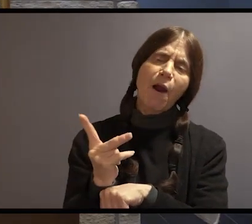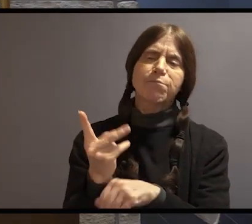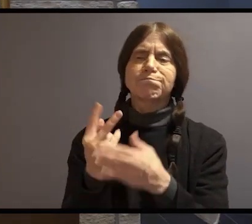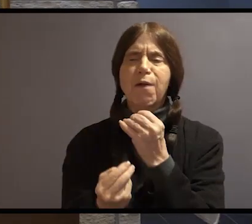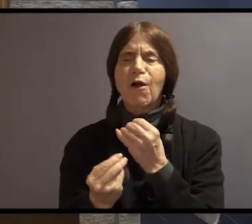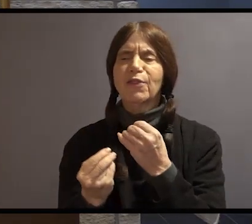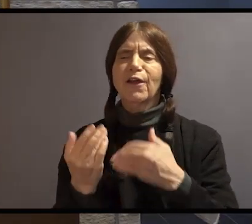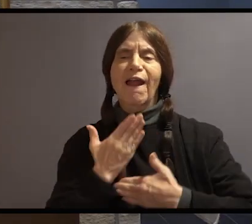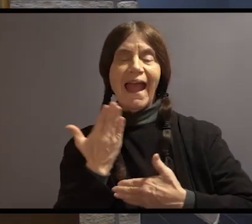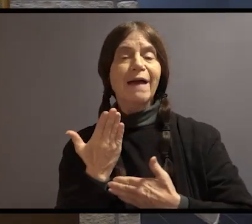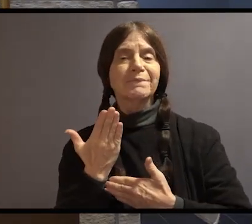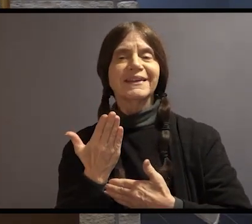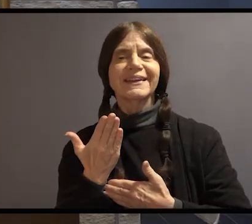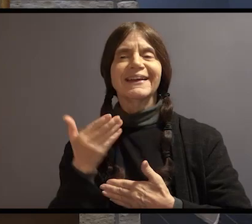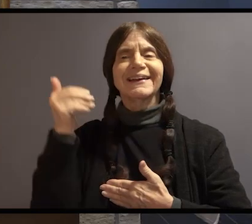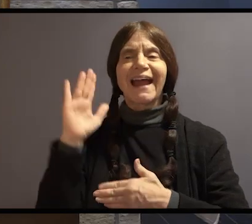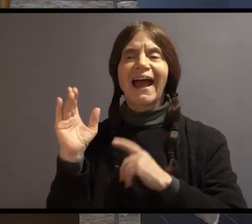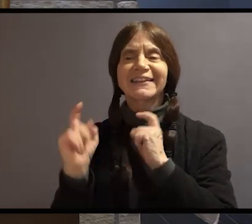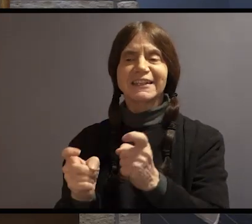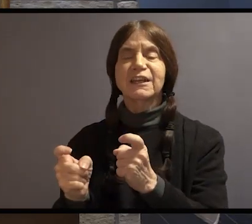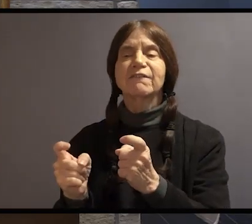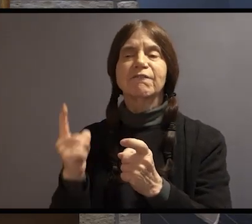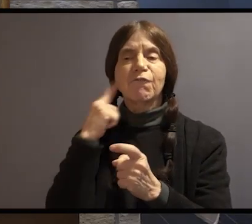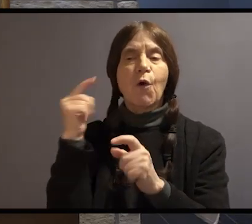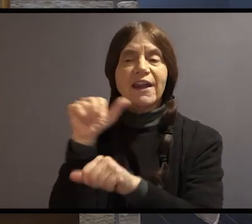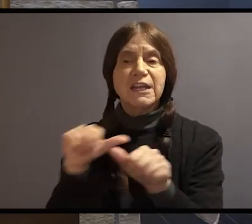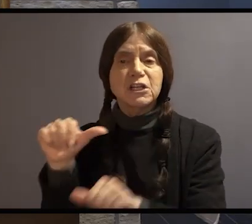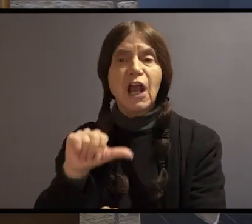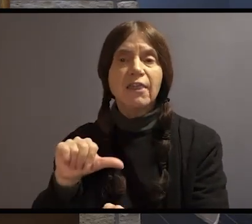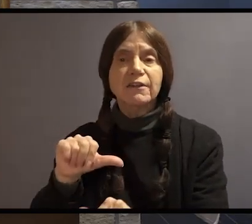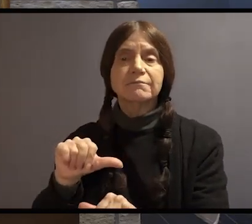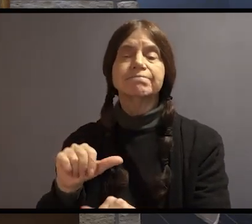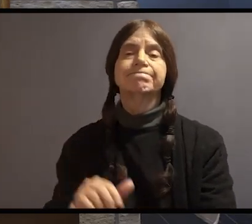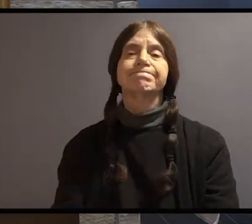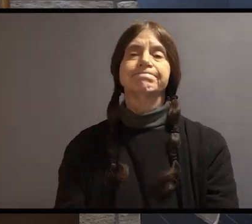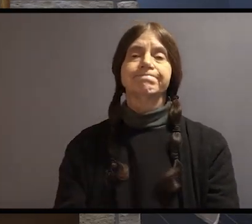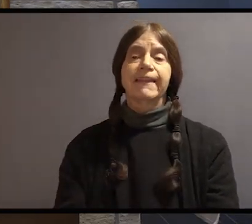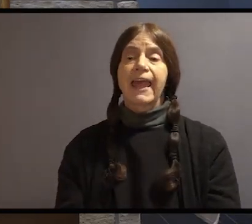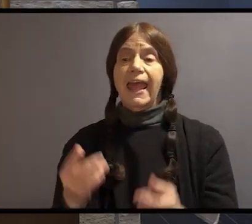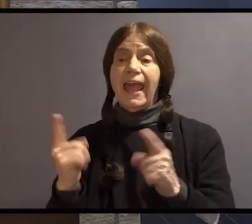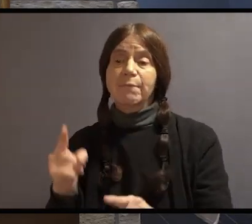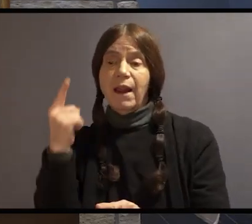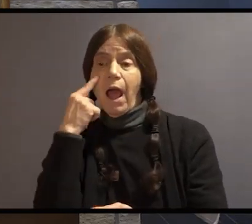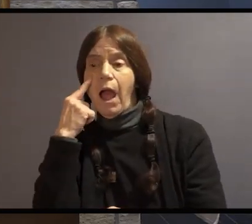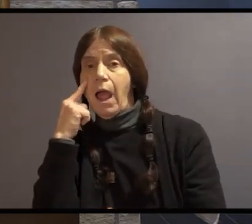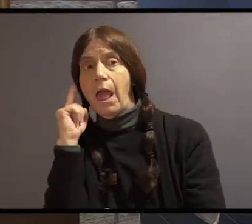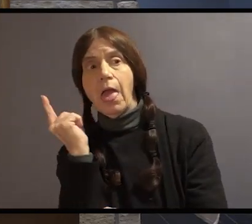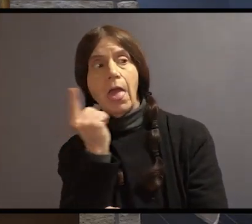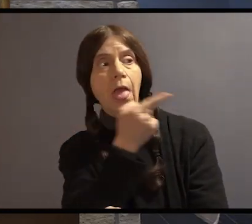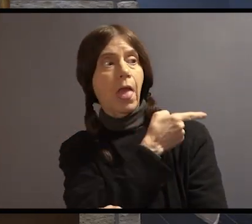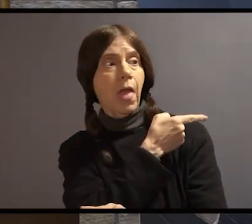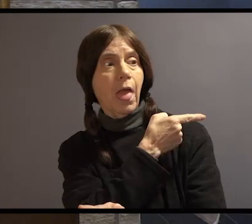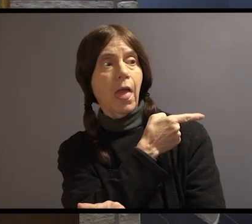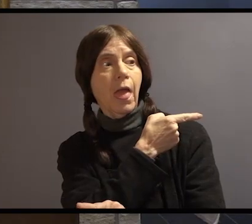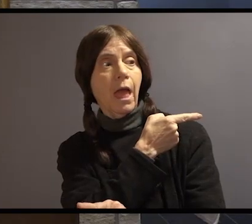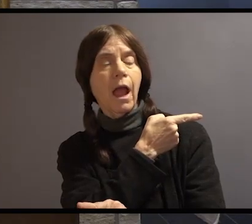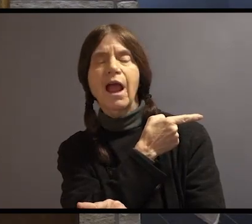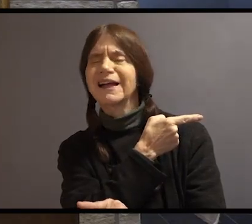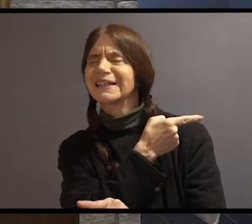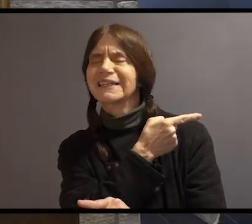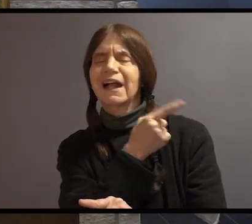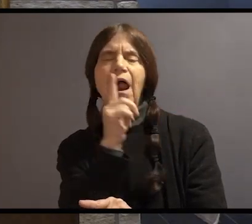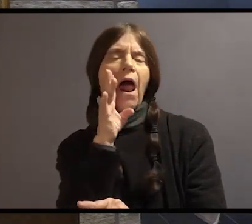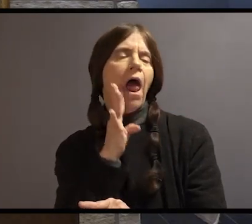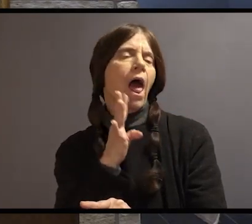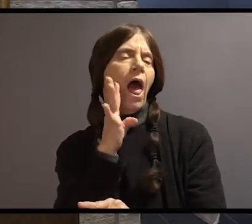are with the gift that God has given to them. It's when the eye wanders and starts looking around at jealousy and